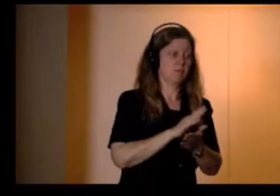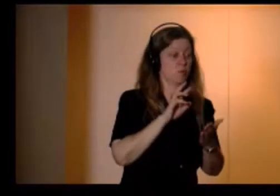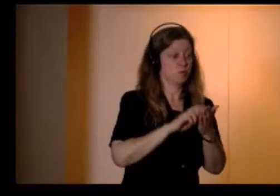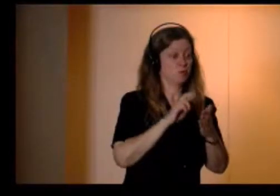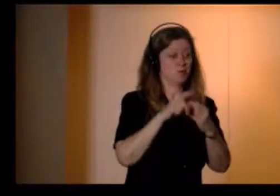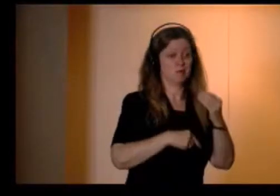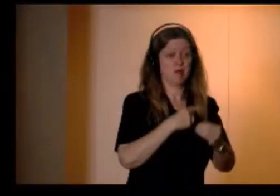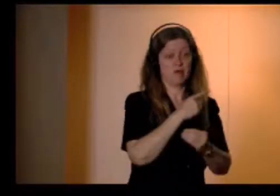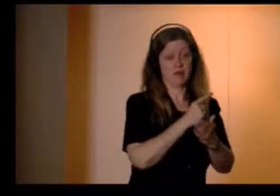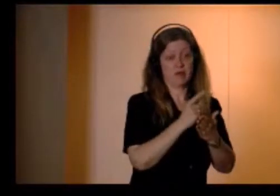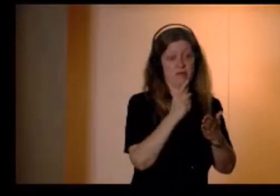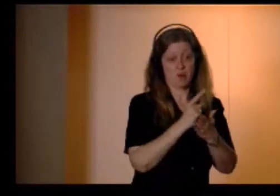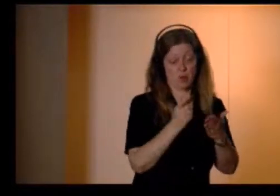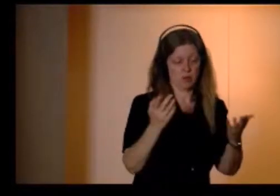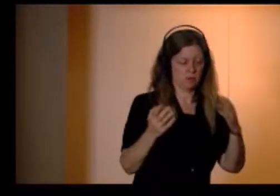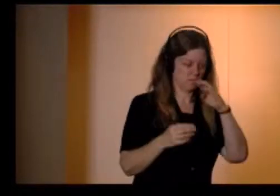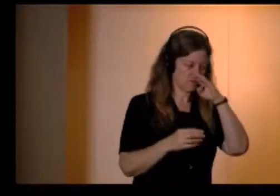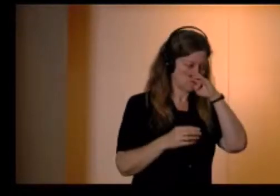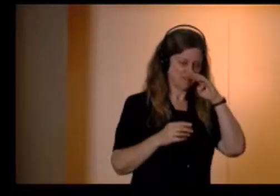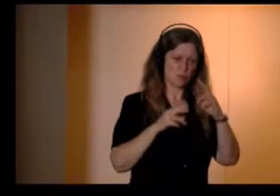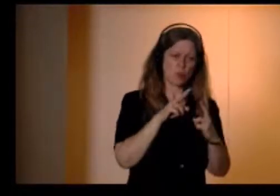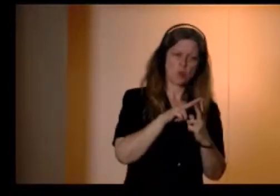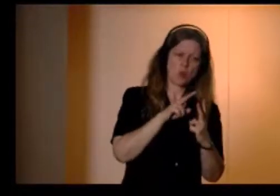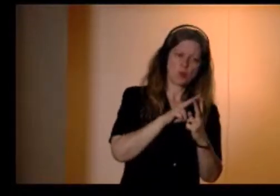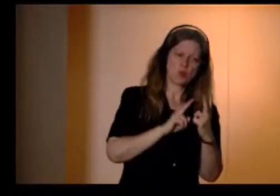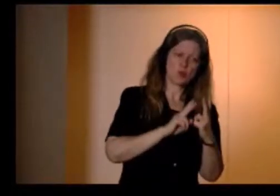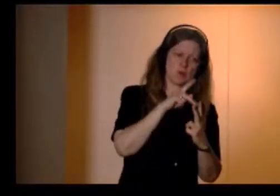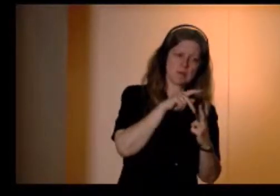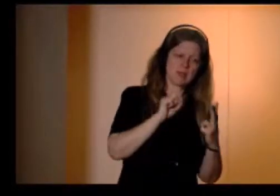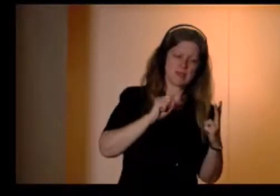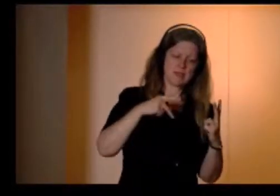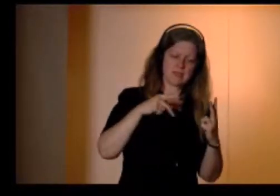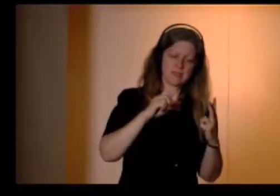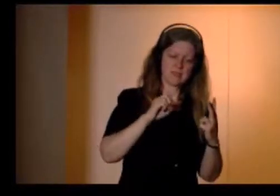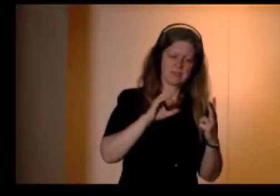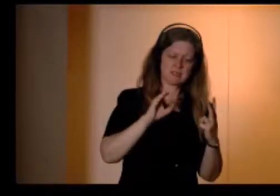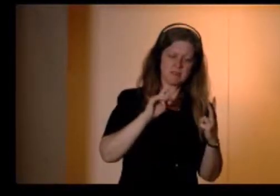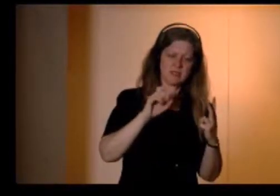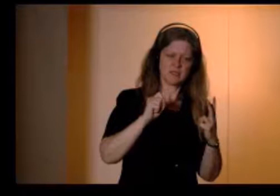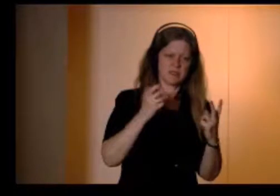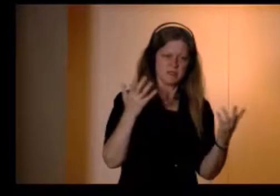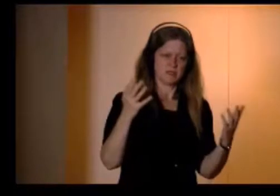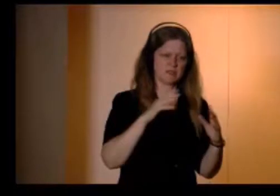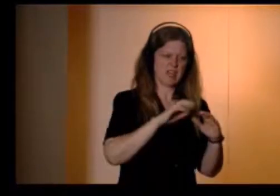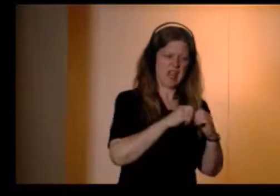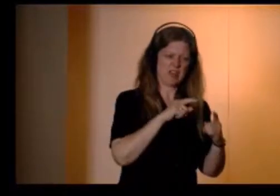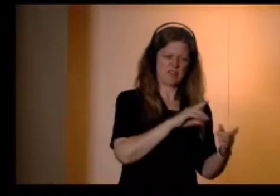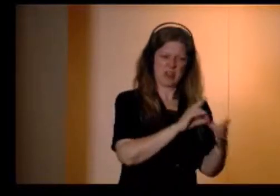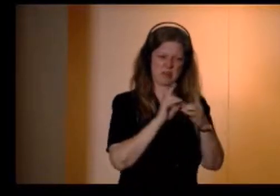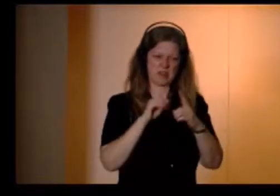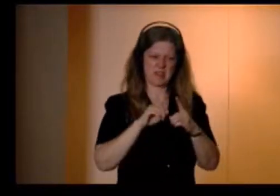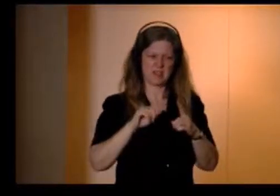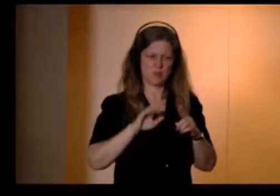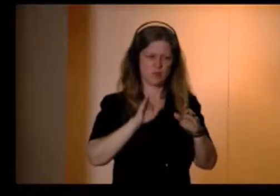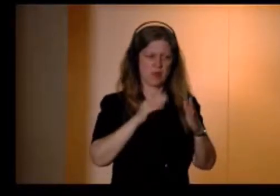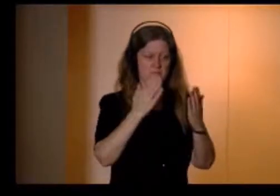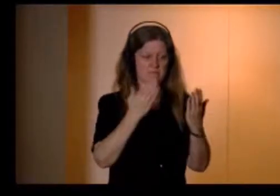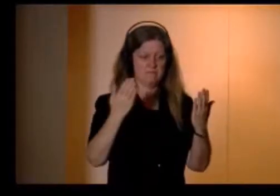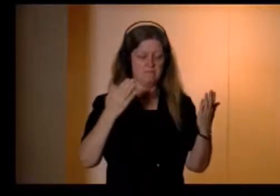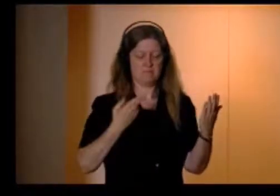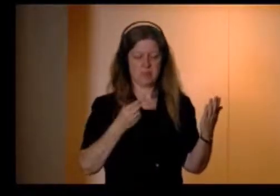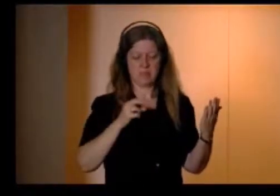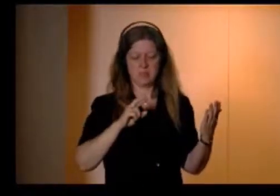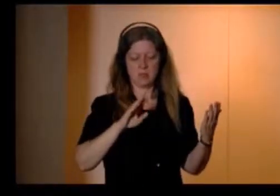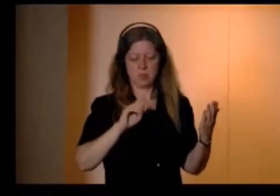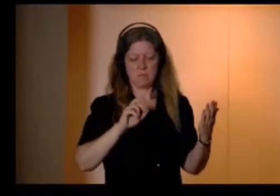two plant species, right, how do they relate to what is on all these herbarium sheets in the Smithsonian that we have been talking about